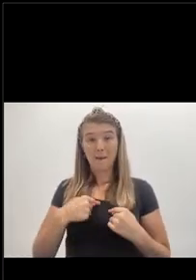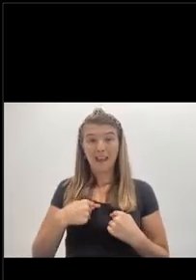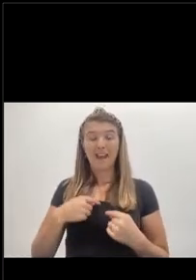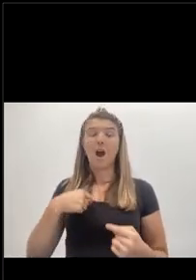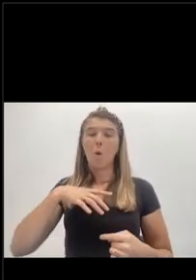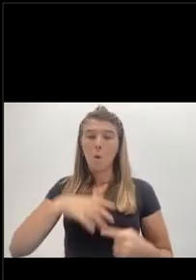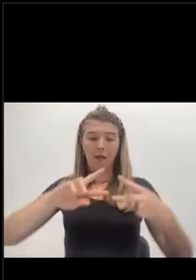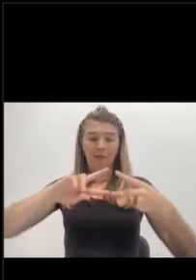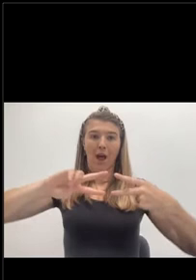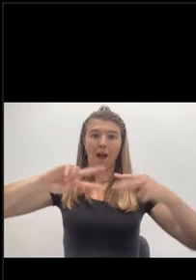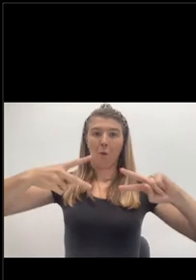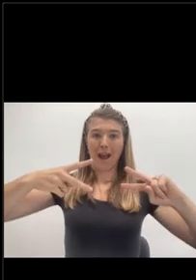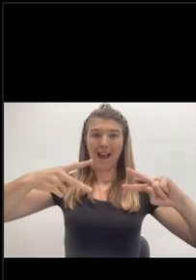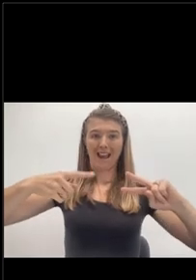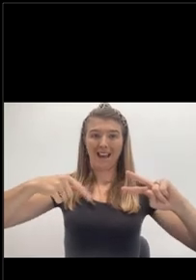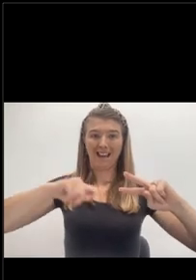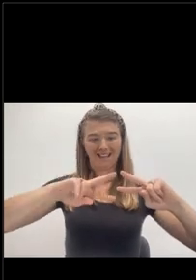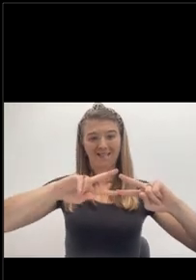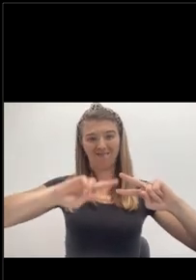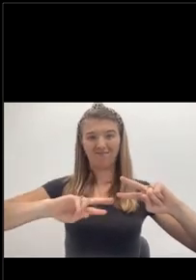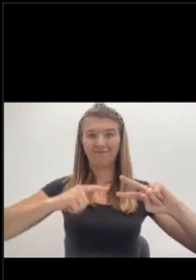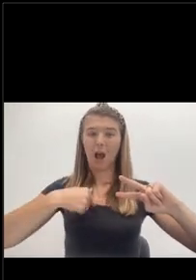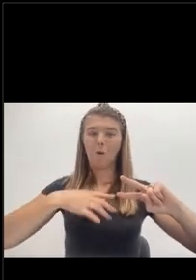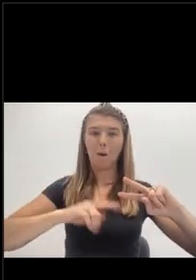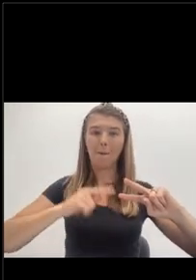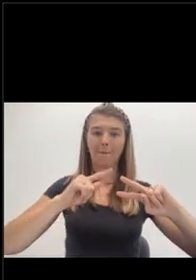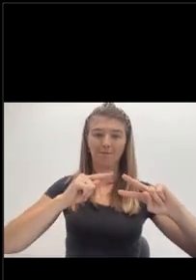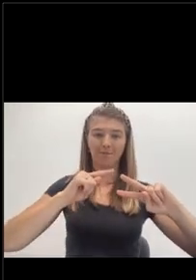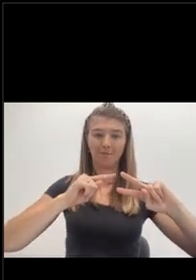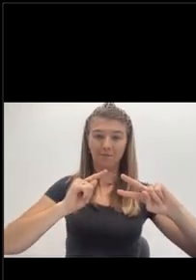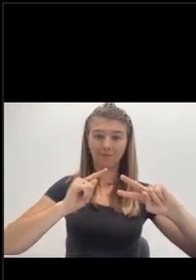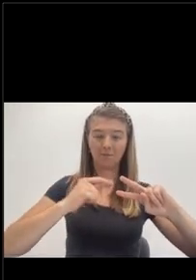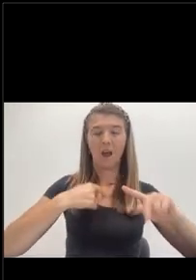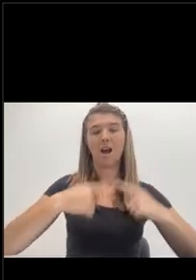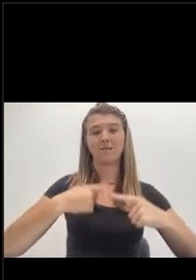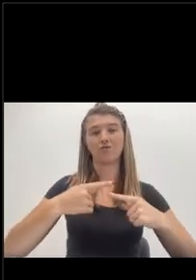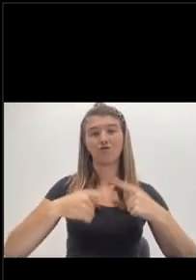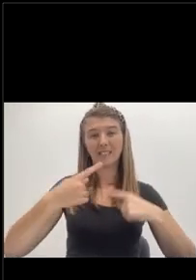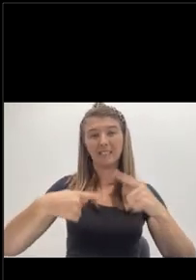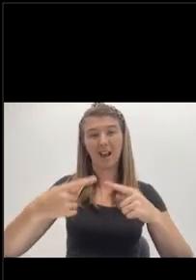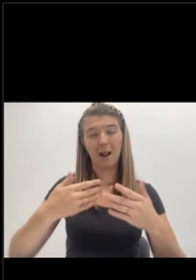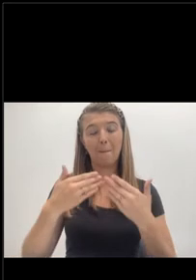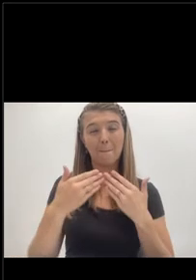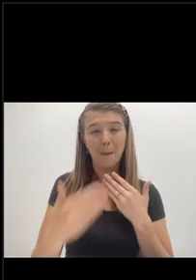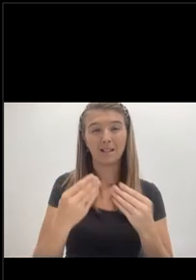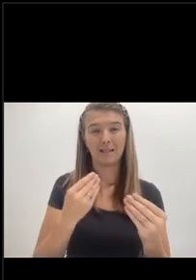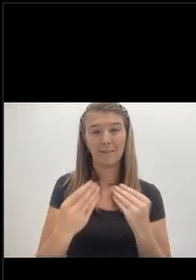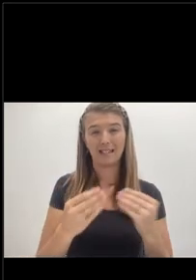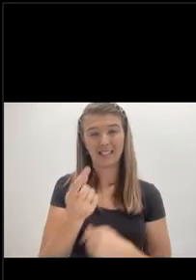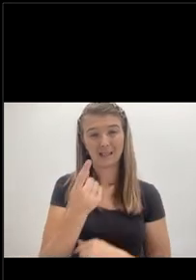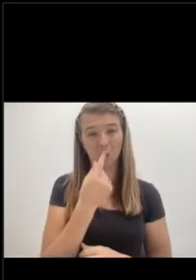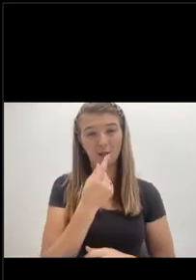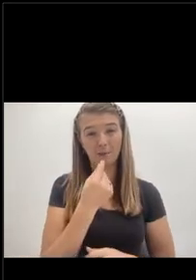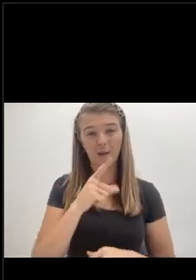other way around. We want us to be reprocessing as much of our plastic waste as possible within the UK, because this is